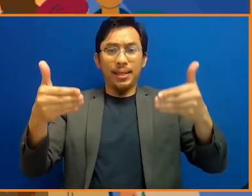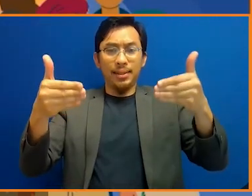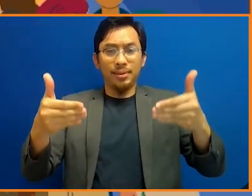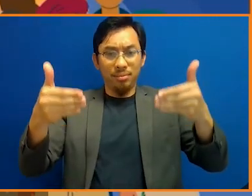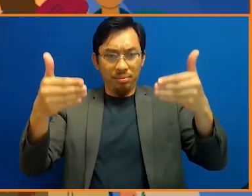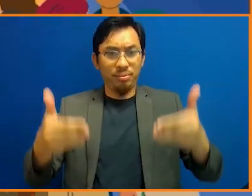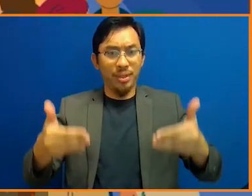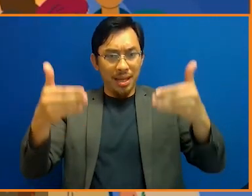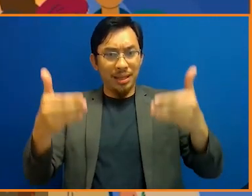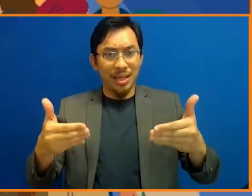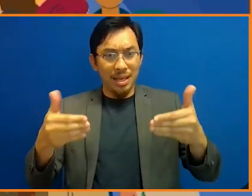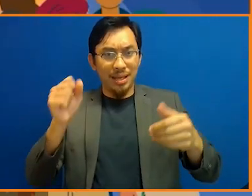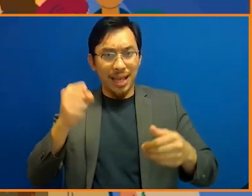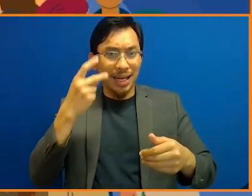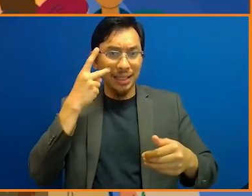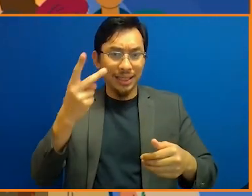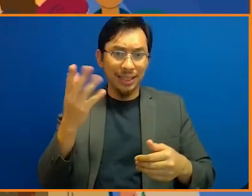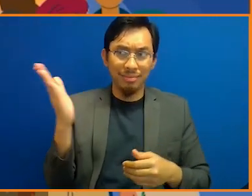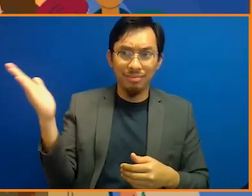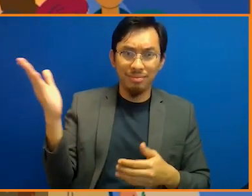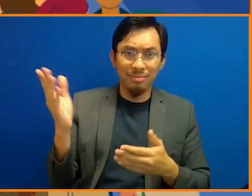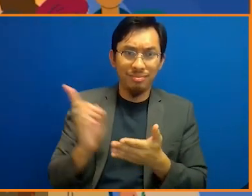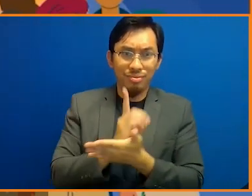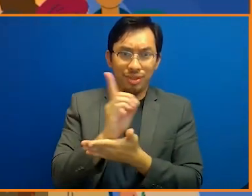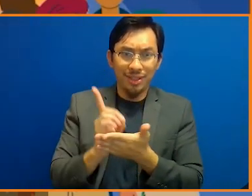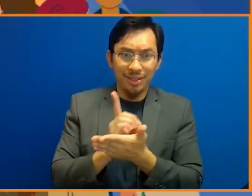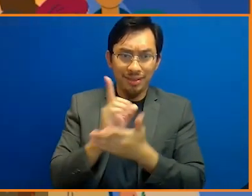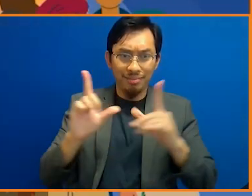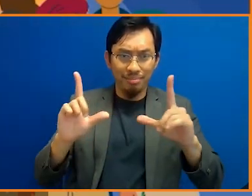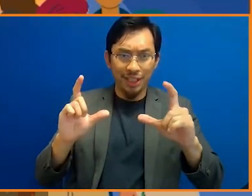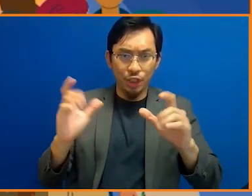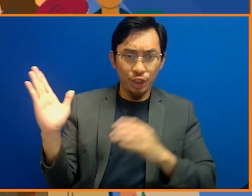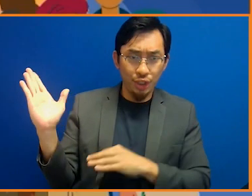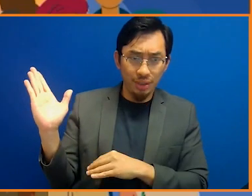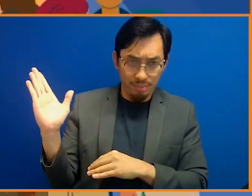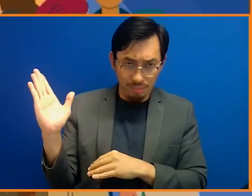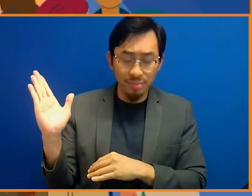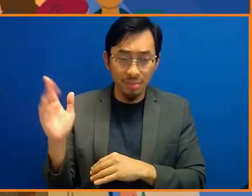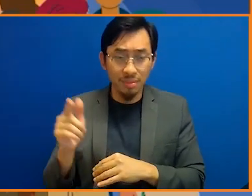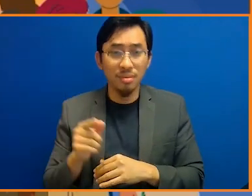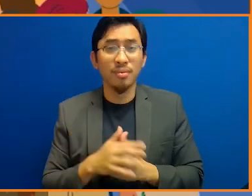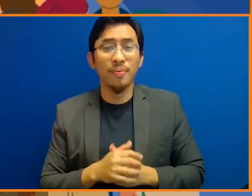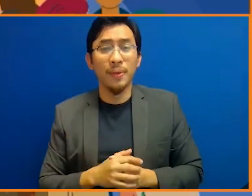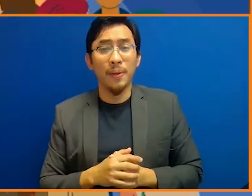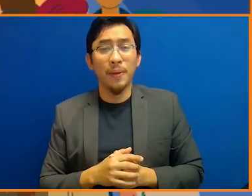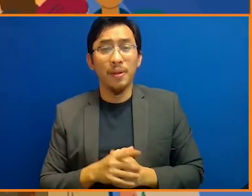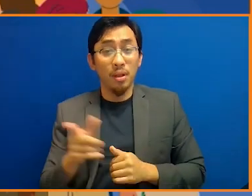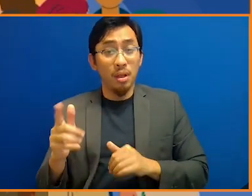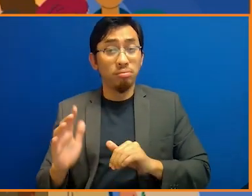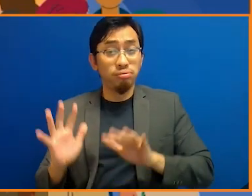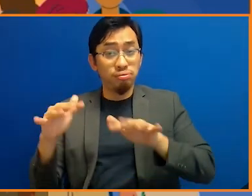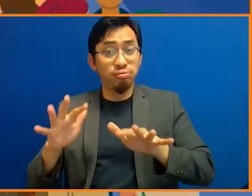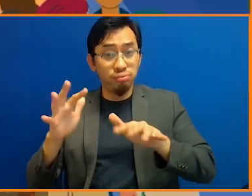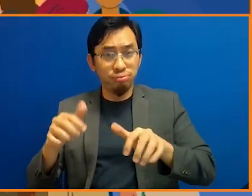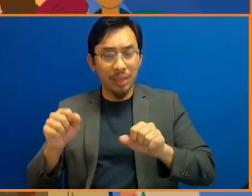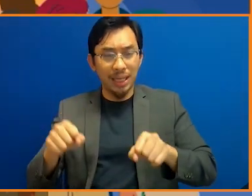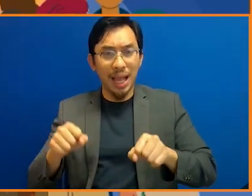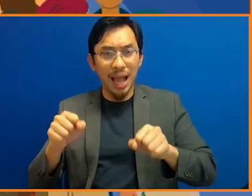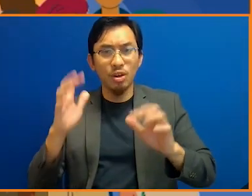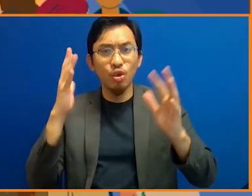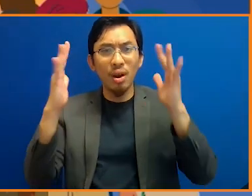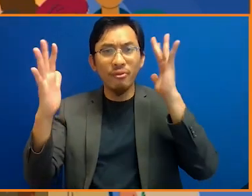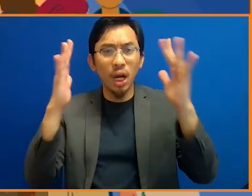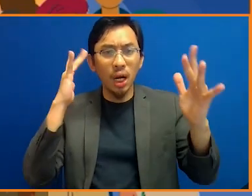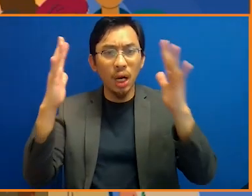flood gate as well. As you can see from this figure, as tsunami can also easily